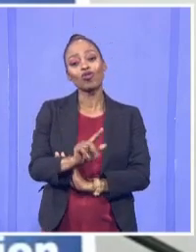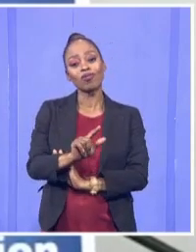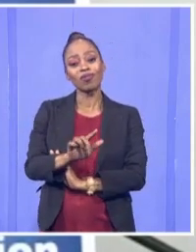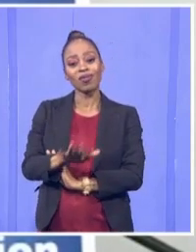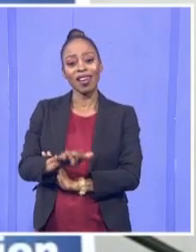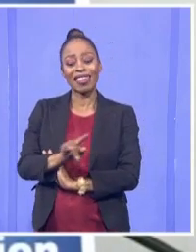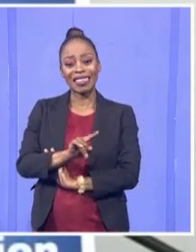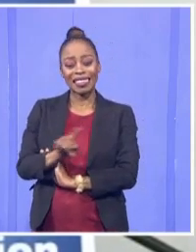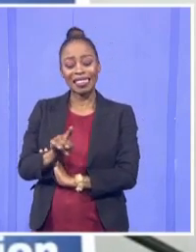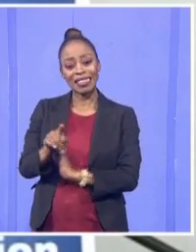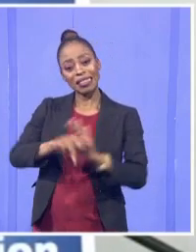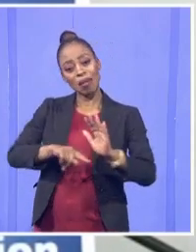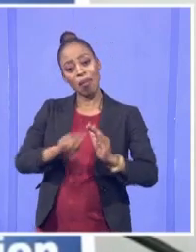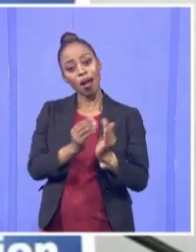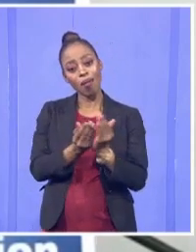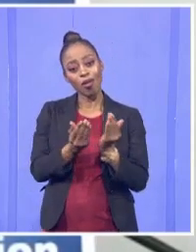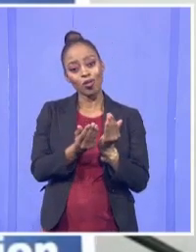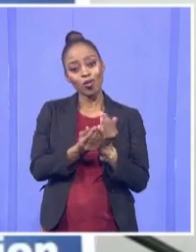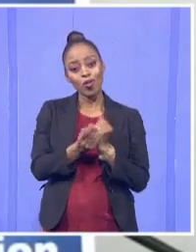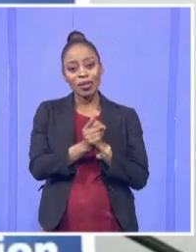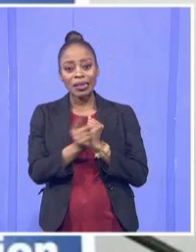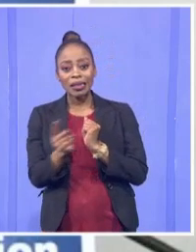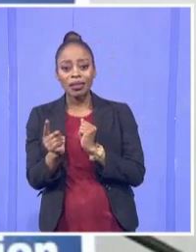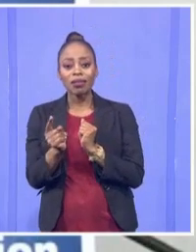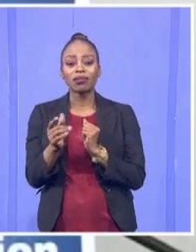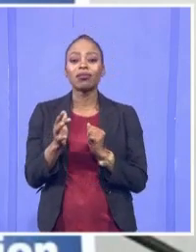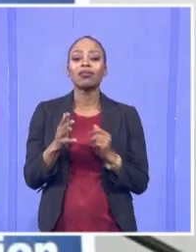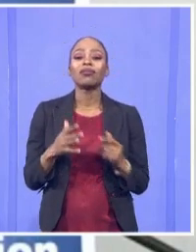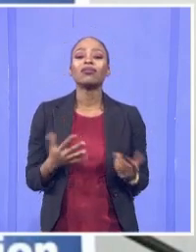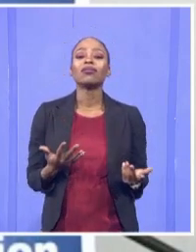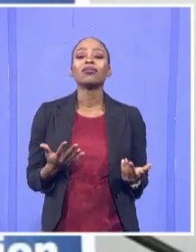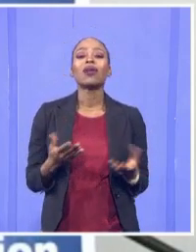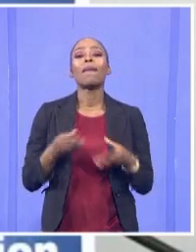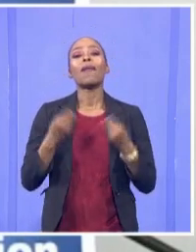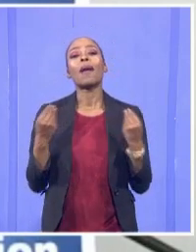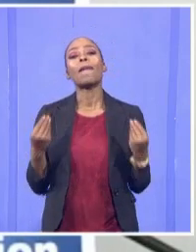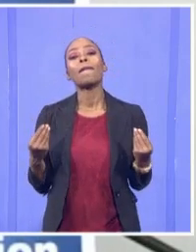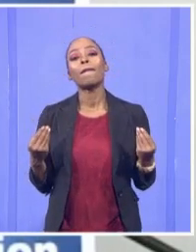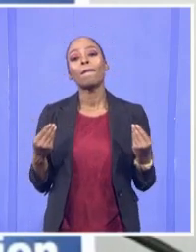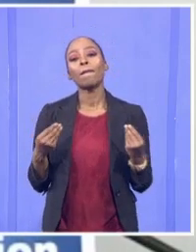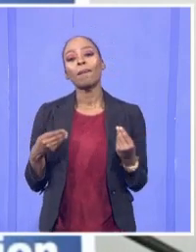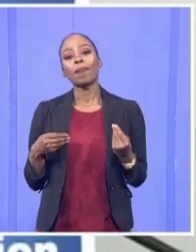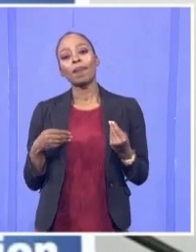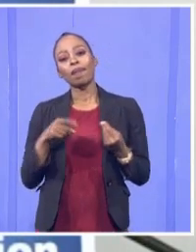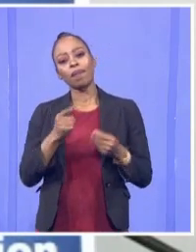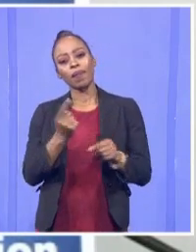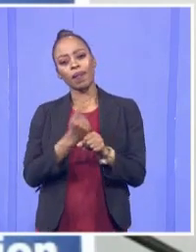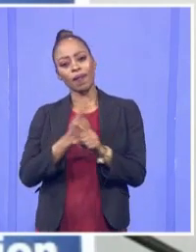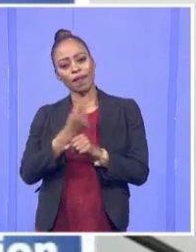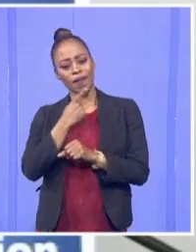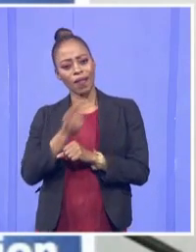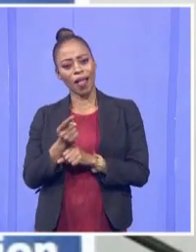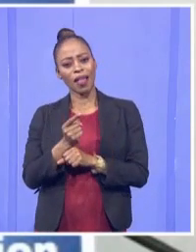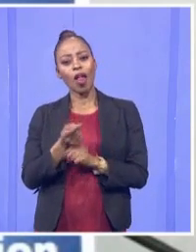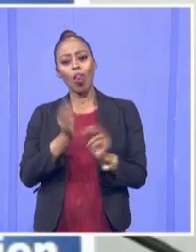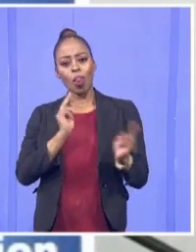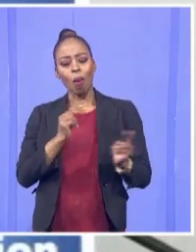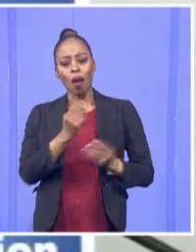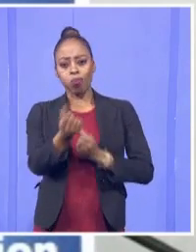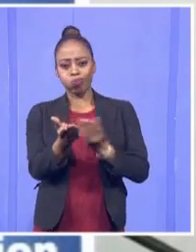275 primary schools that received what I always term abnormal